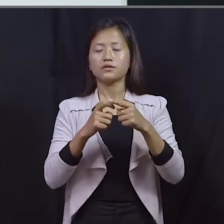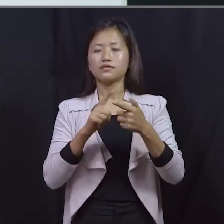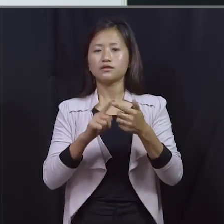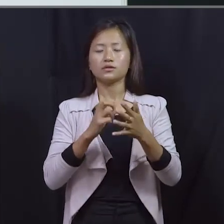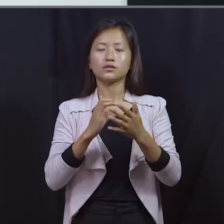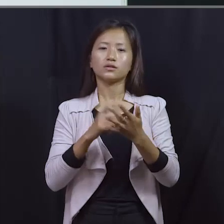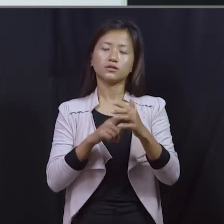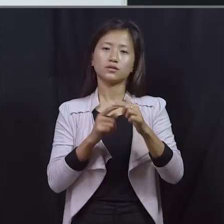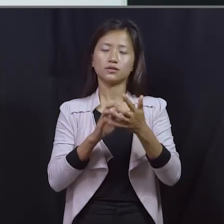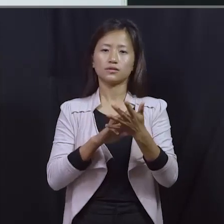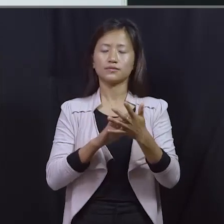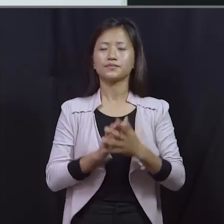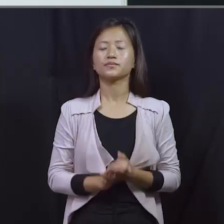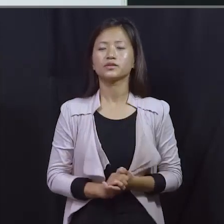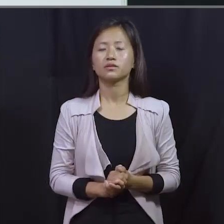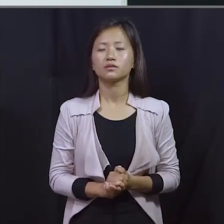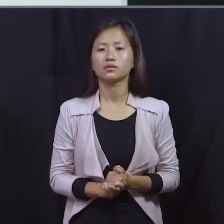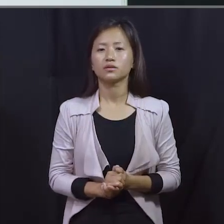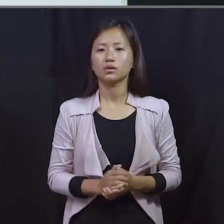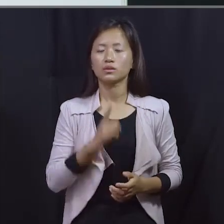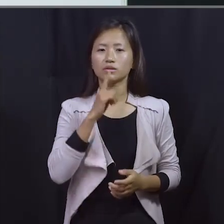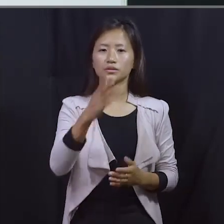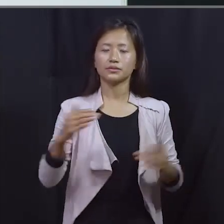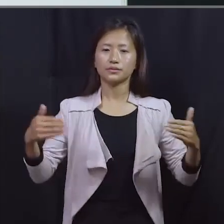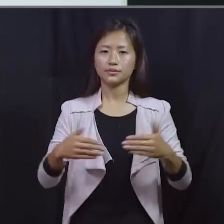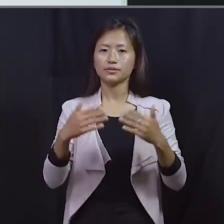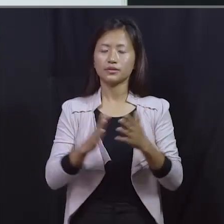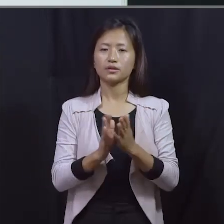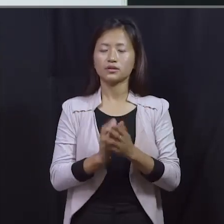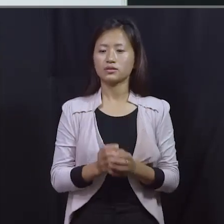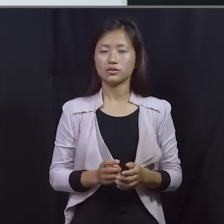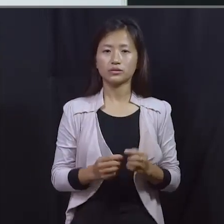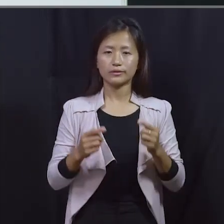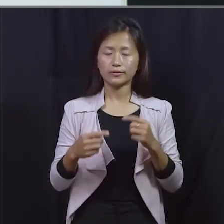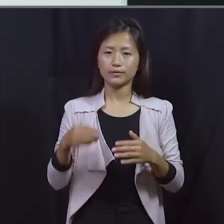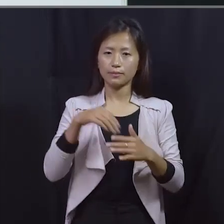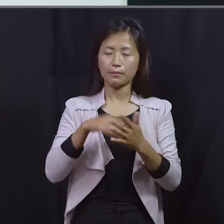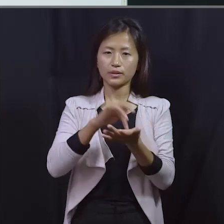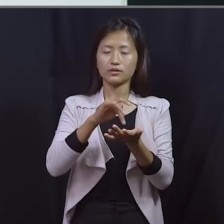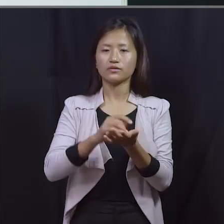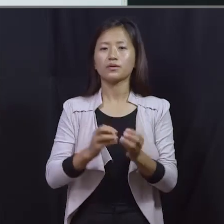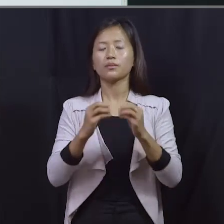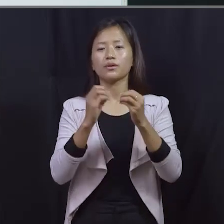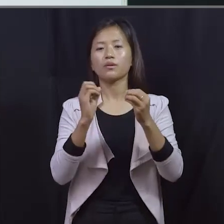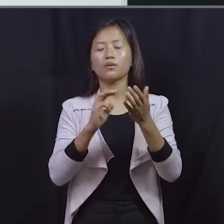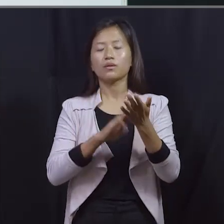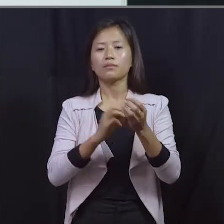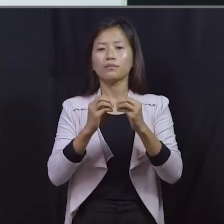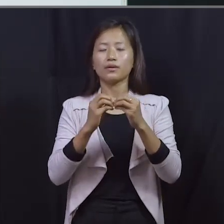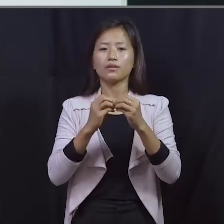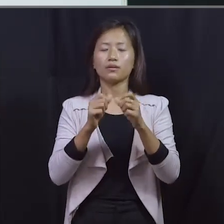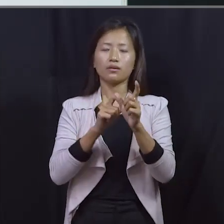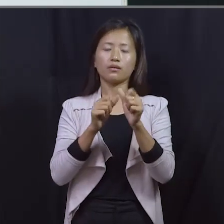is that this land settlement, which was introduced in the region of Deccan, especially in Madras, especially in Bombay,